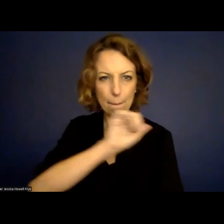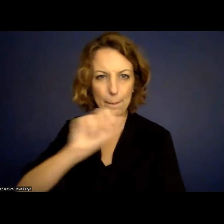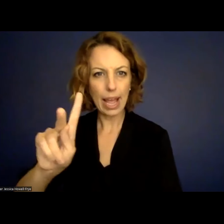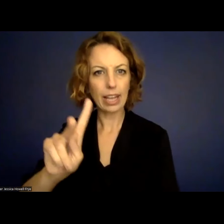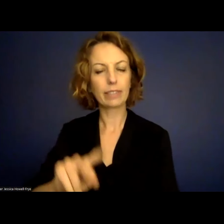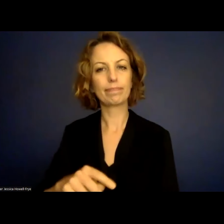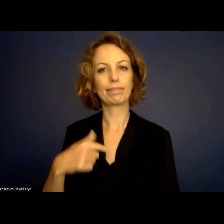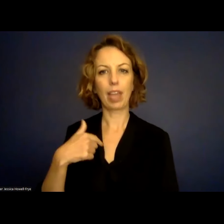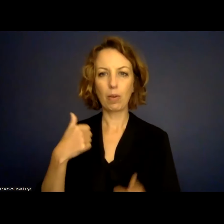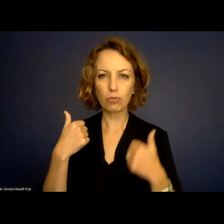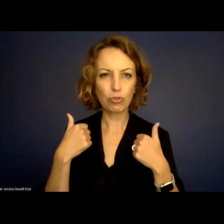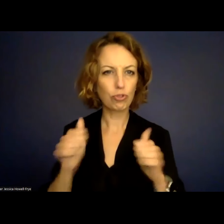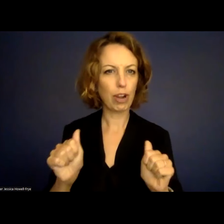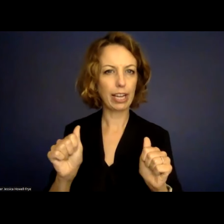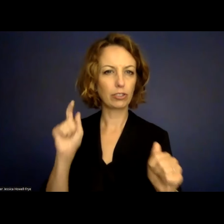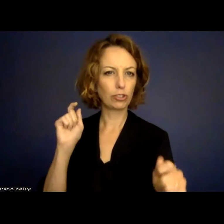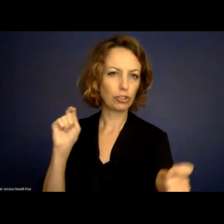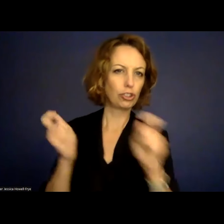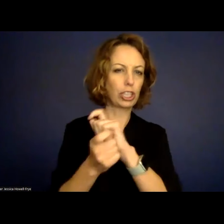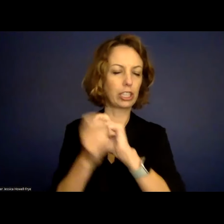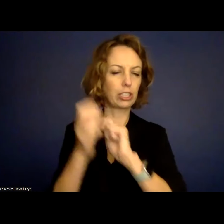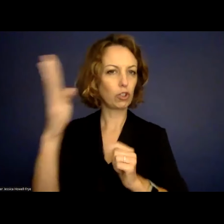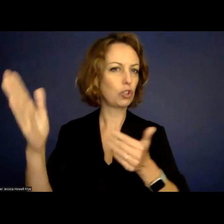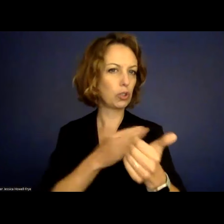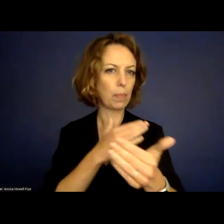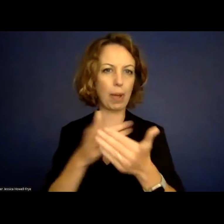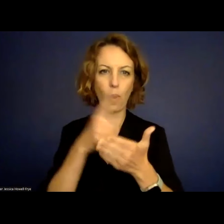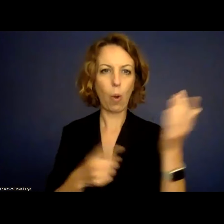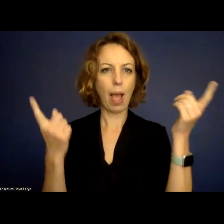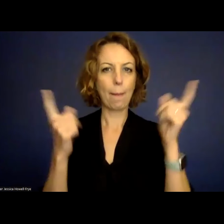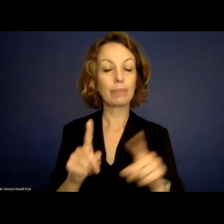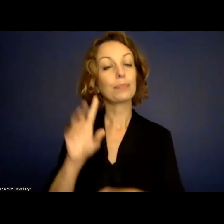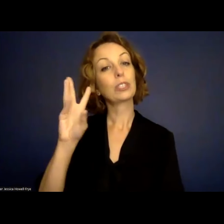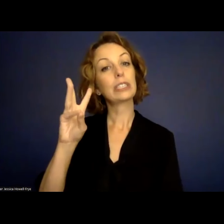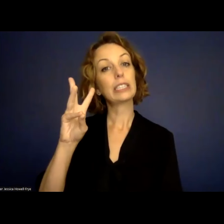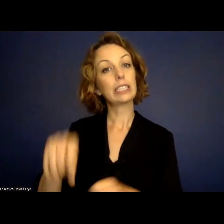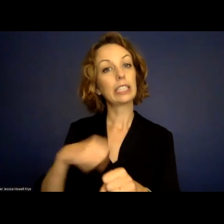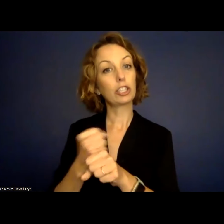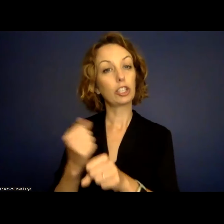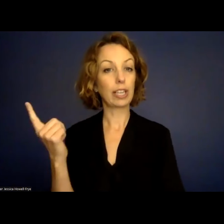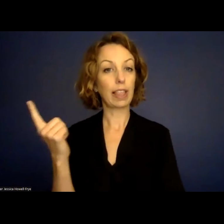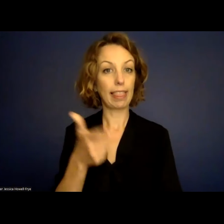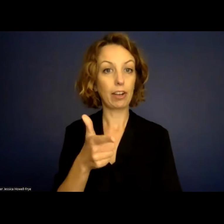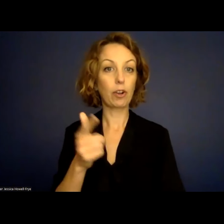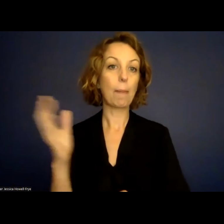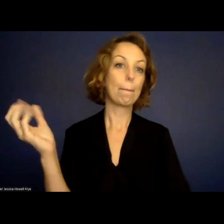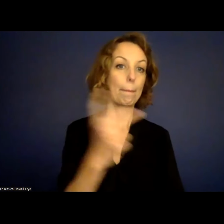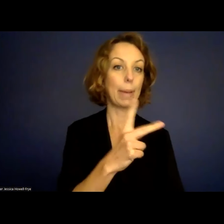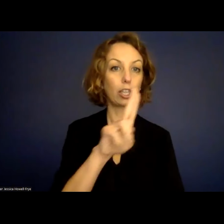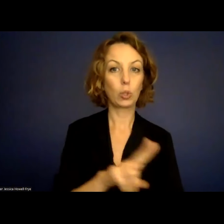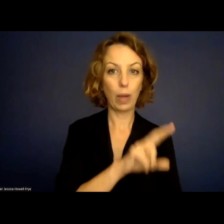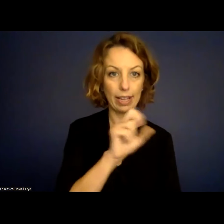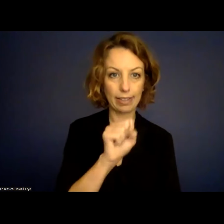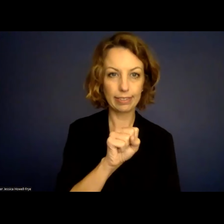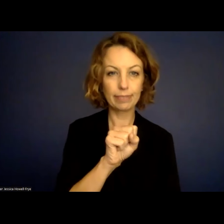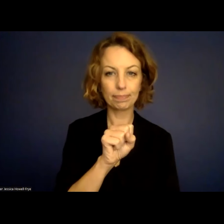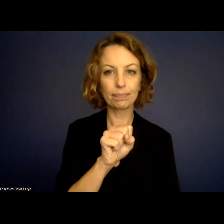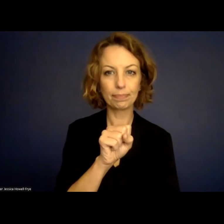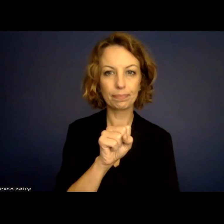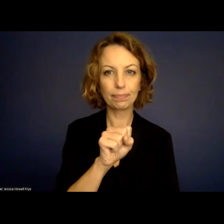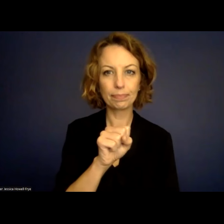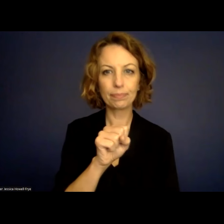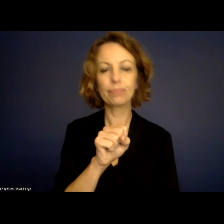the distance no matter what. So I returned to the U.S. 6 years later, staying to work on the continent after my service.